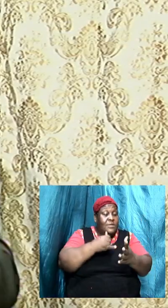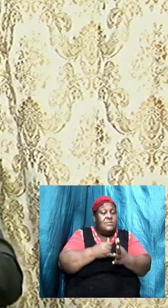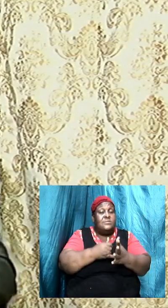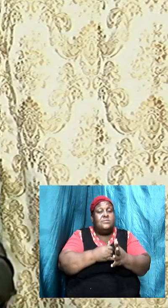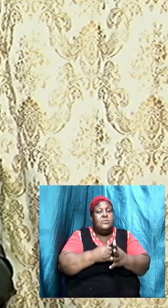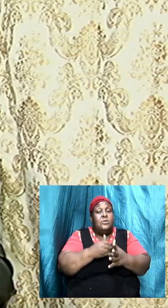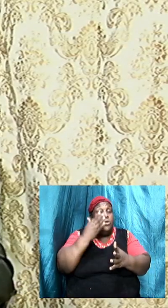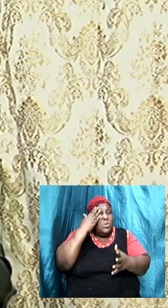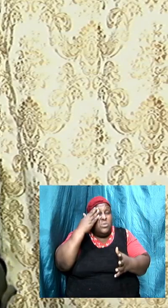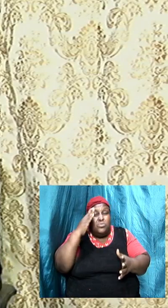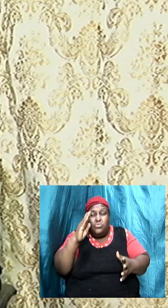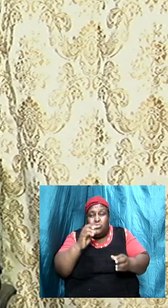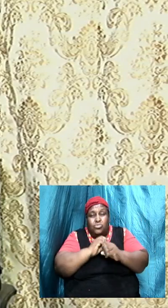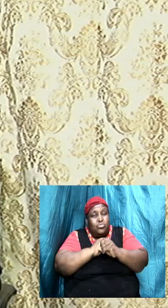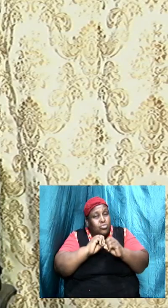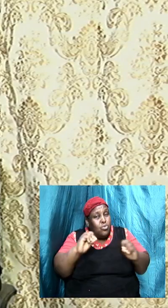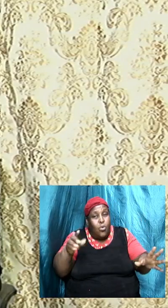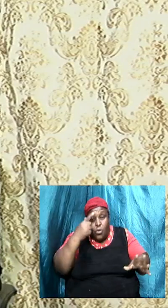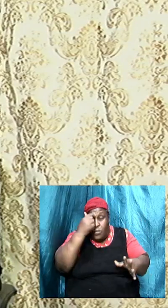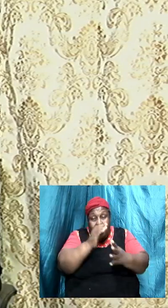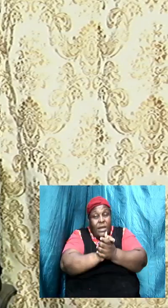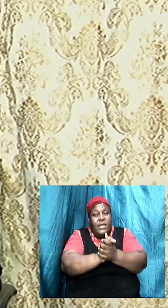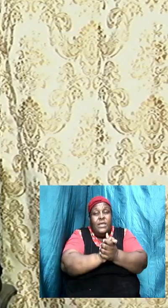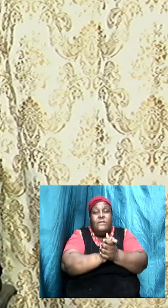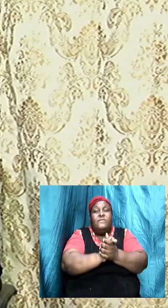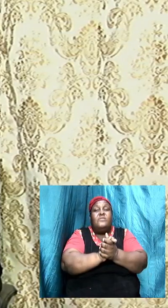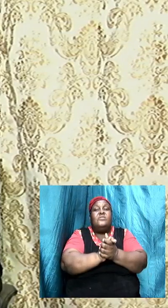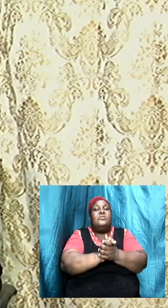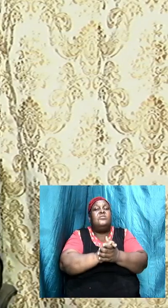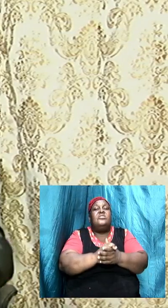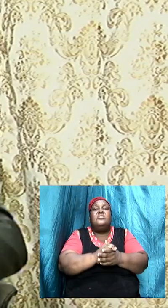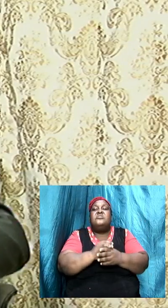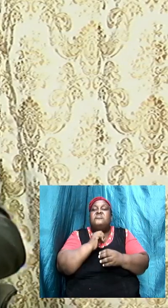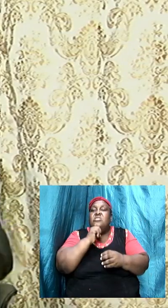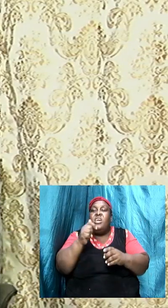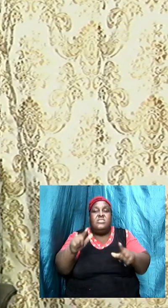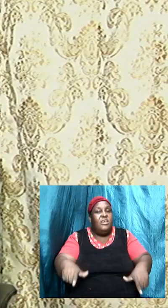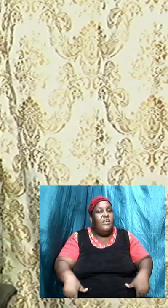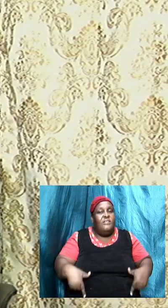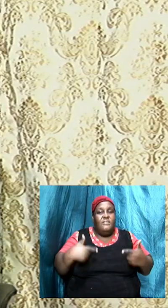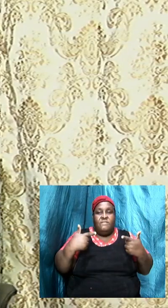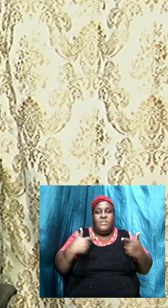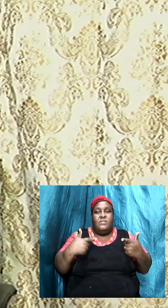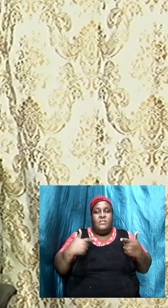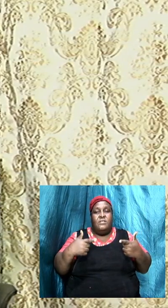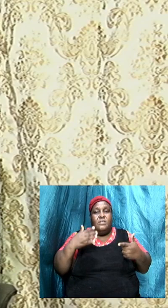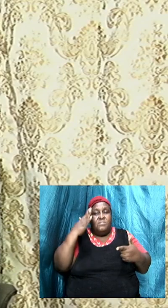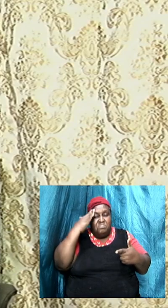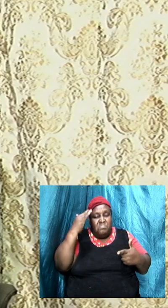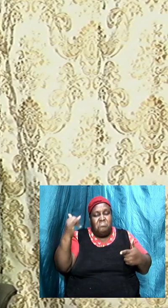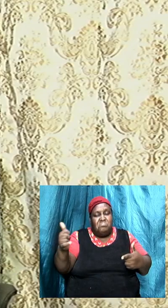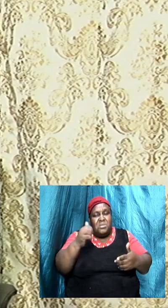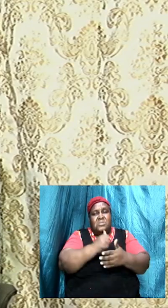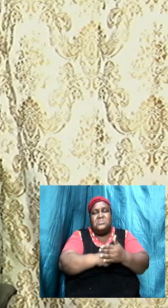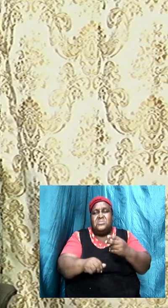you're not going to live it. And that is why some of the folks that are in church,